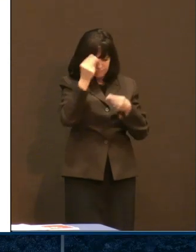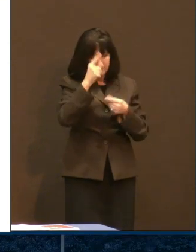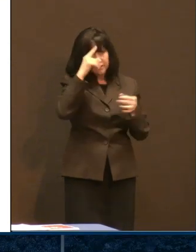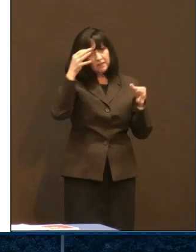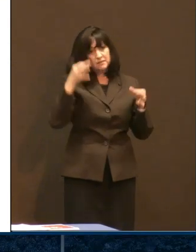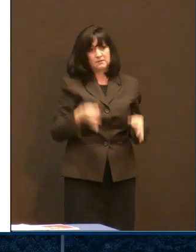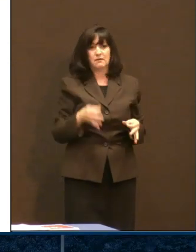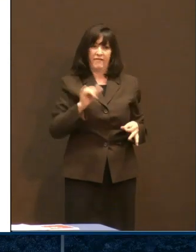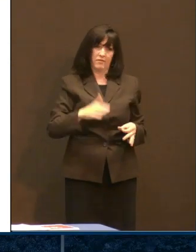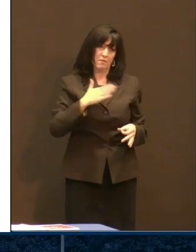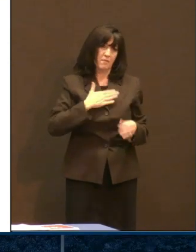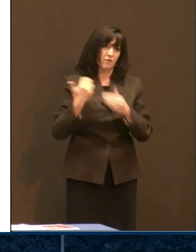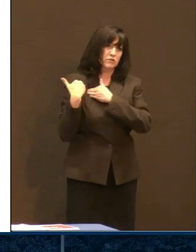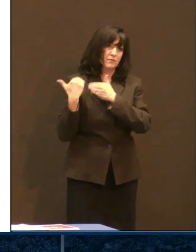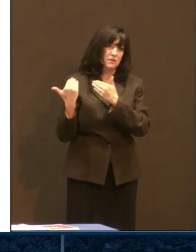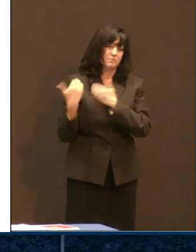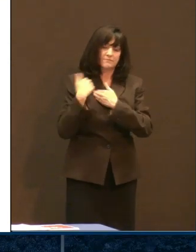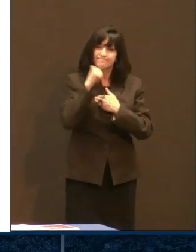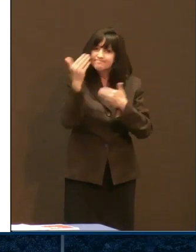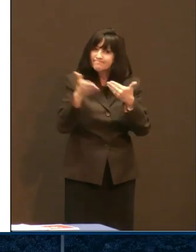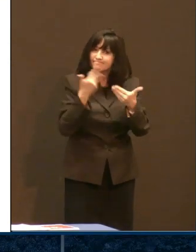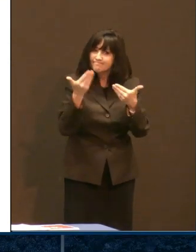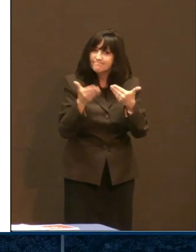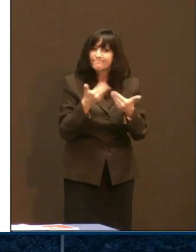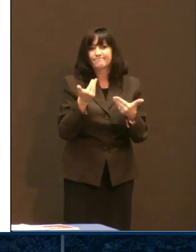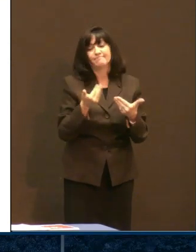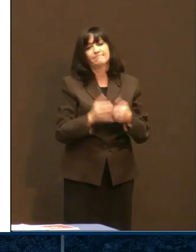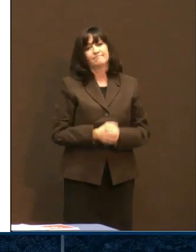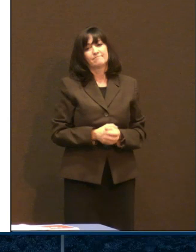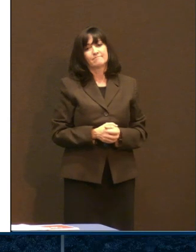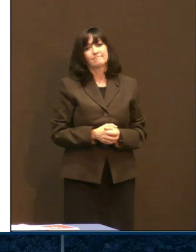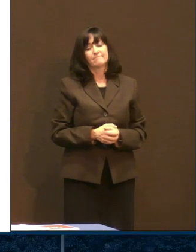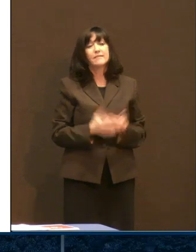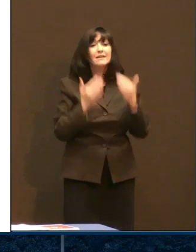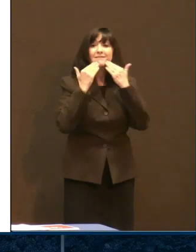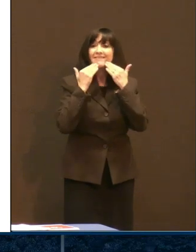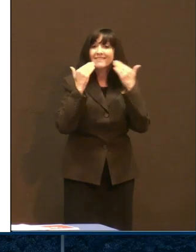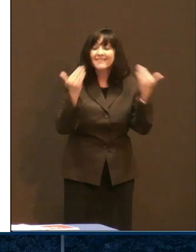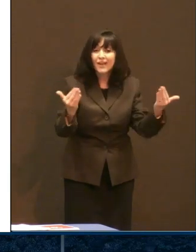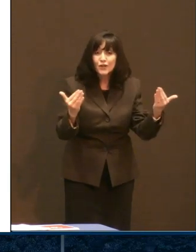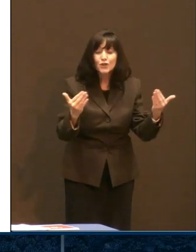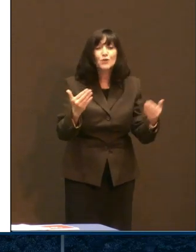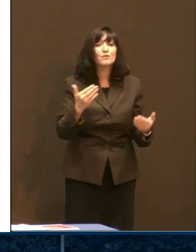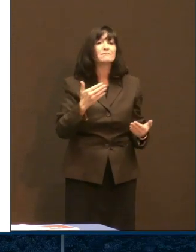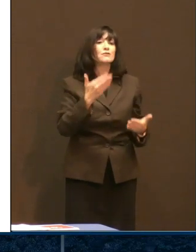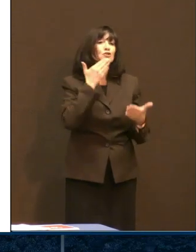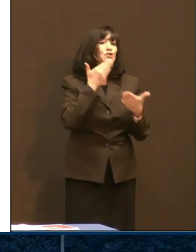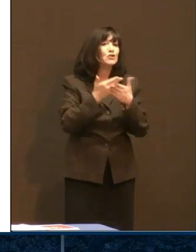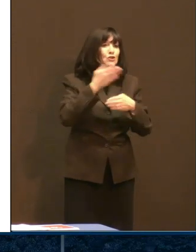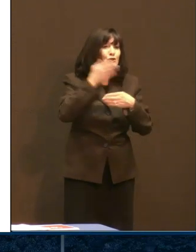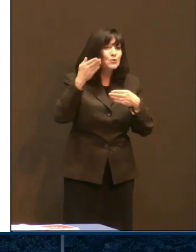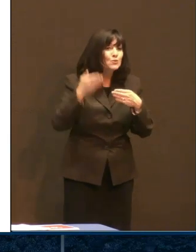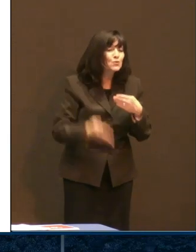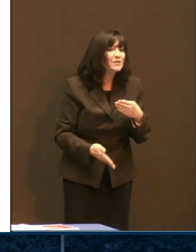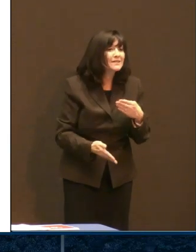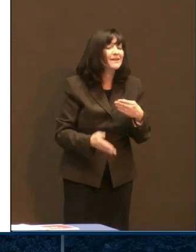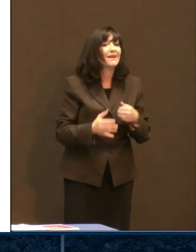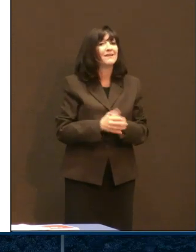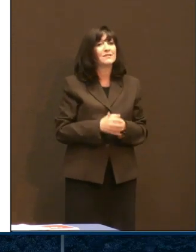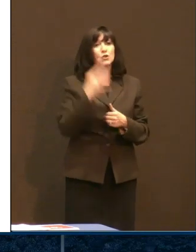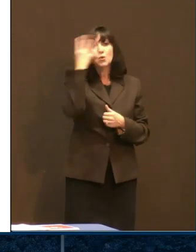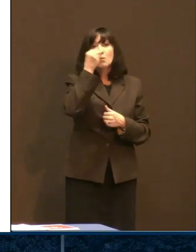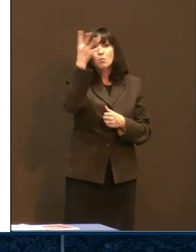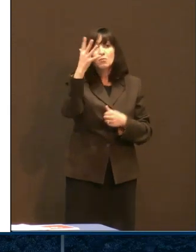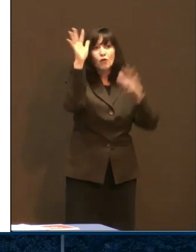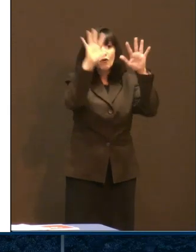to do it. So thank you again for joining us today. Have a good weekend. If it's nice out there,